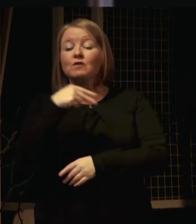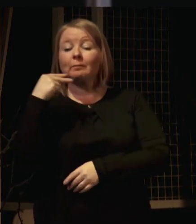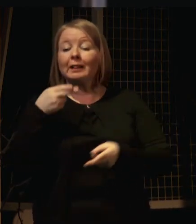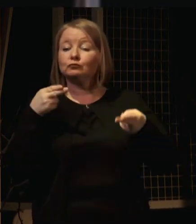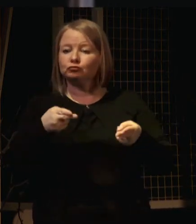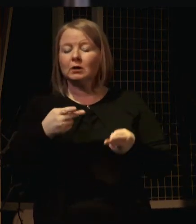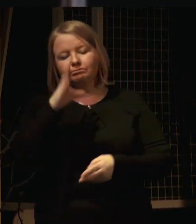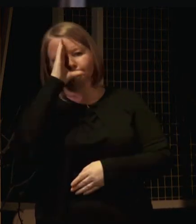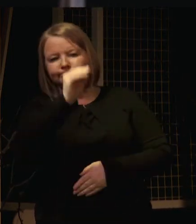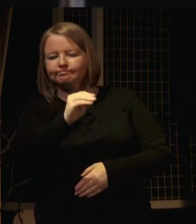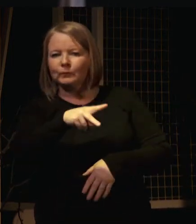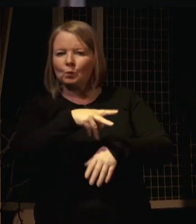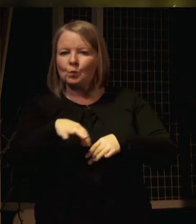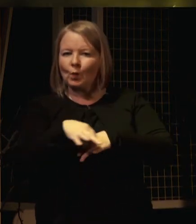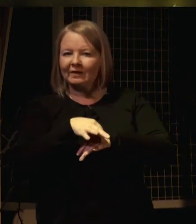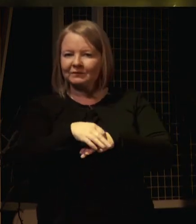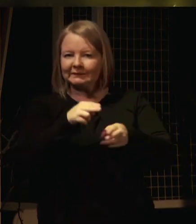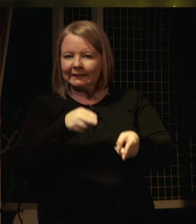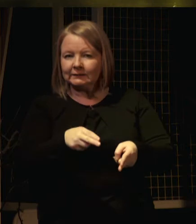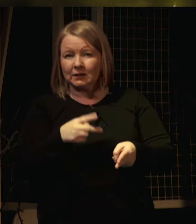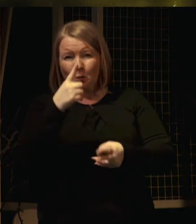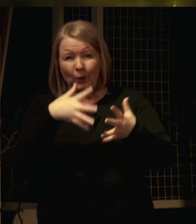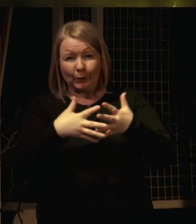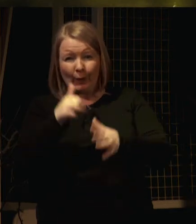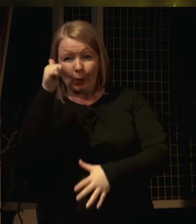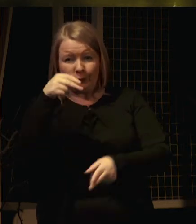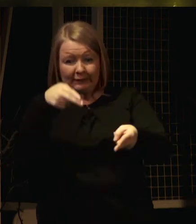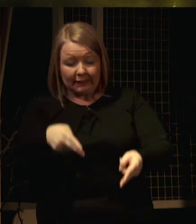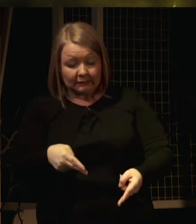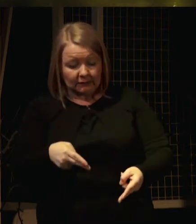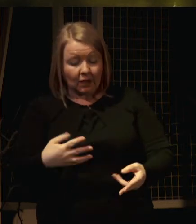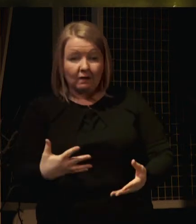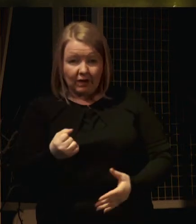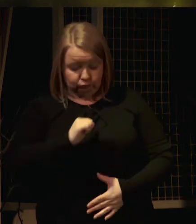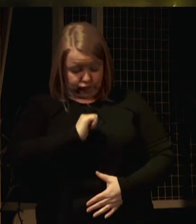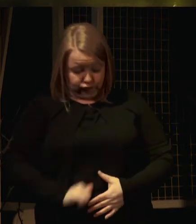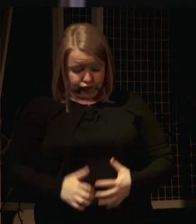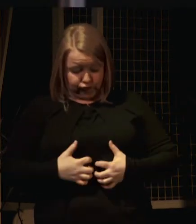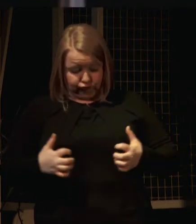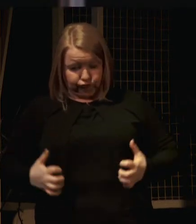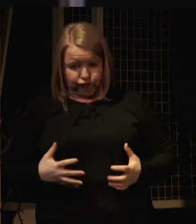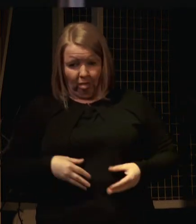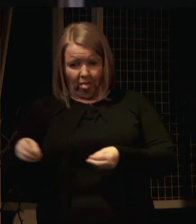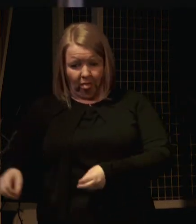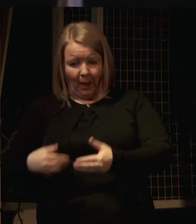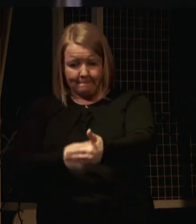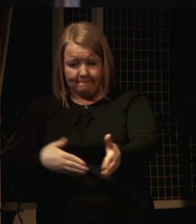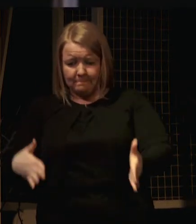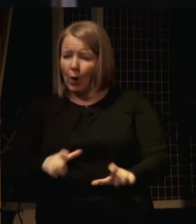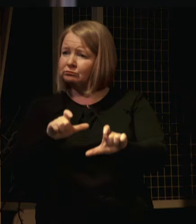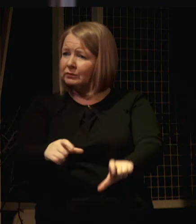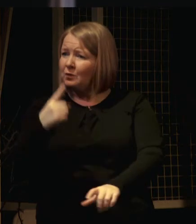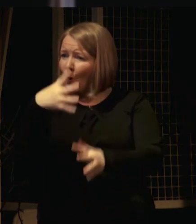the death of his wife. The problem is she died a week ago. What he did when he found her dead was gutted her, stuffed her in a box and left her in the living room for a